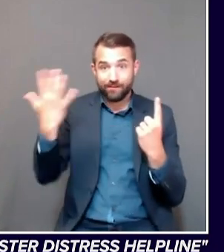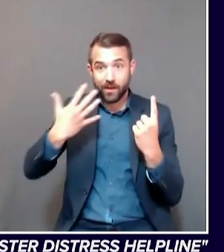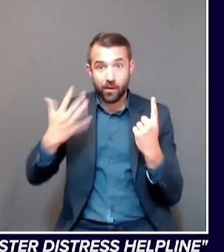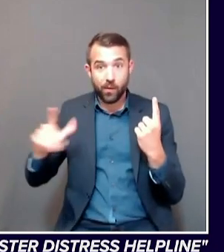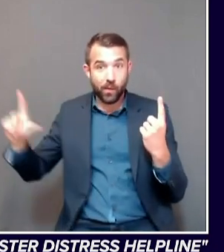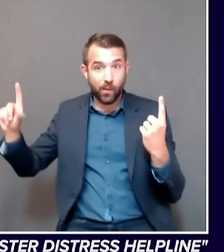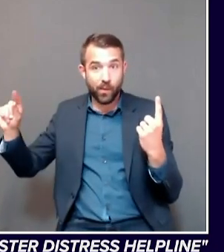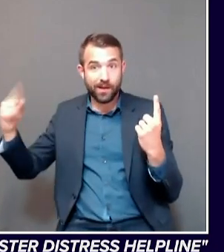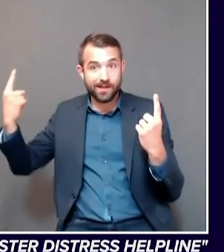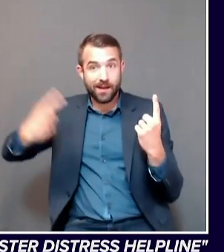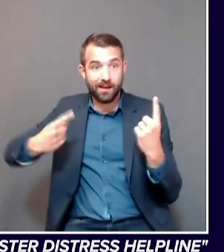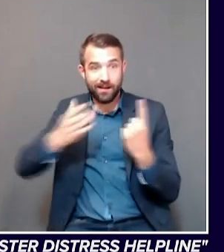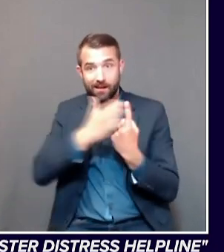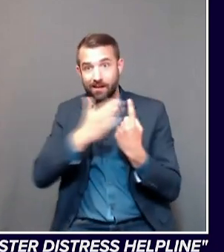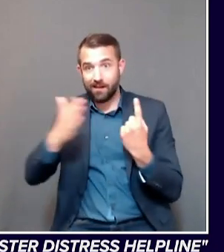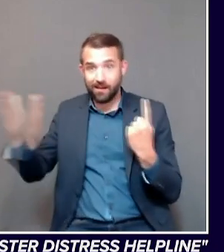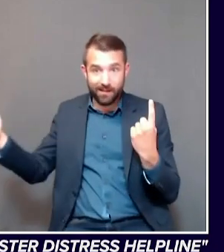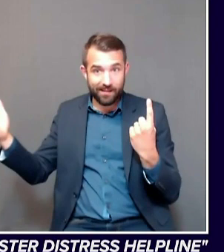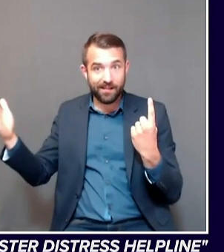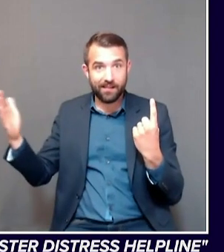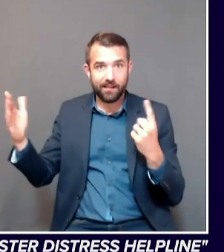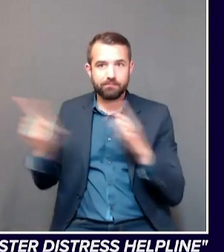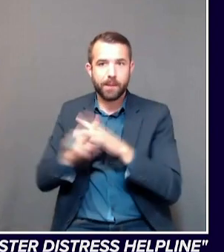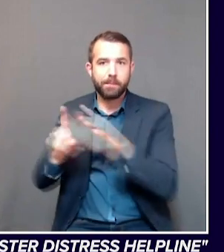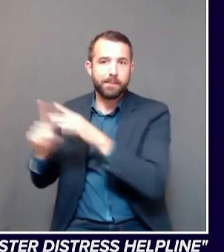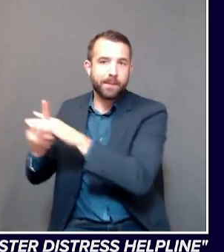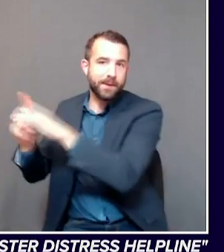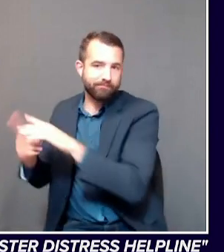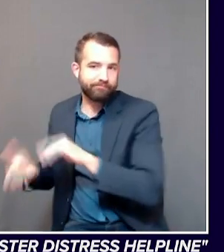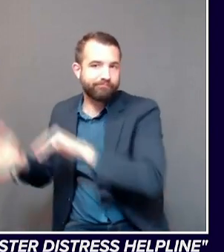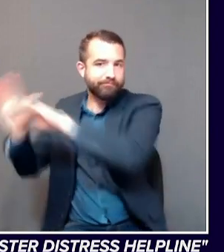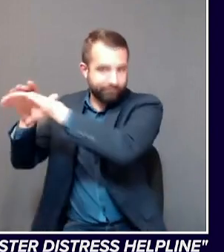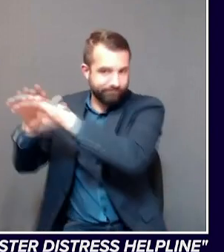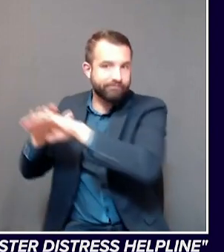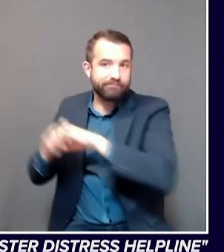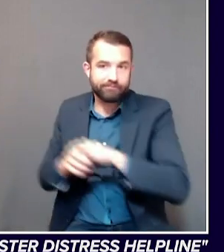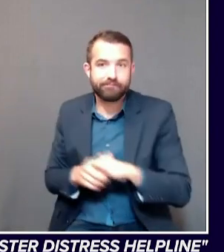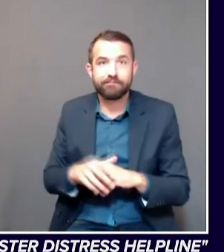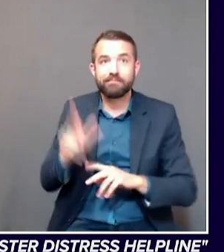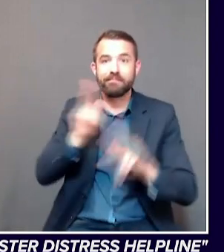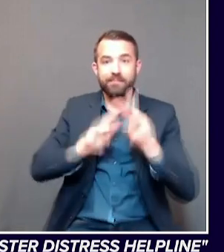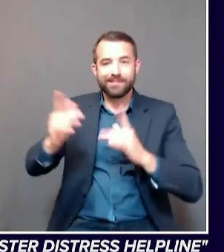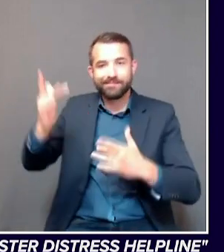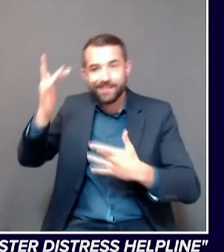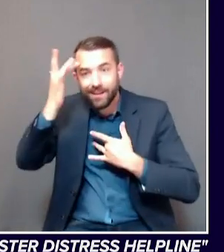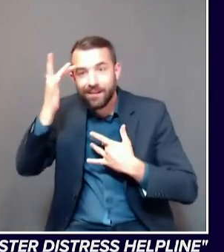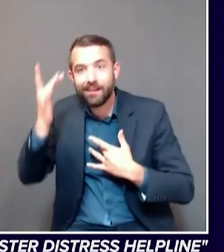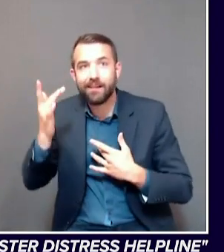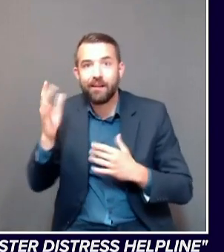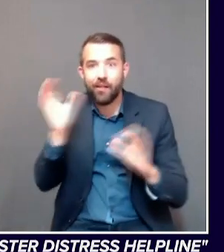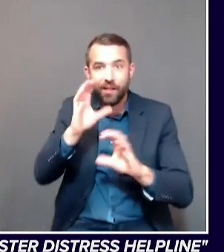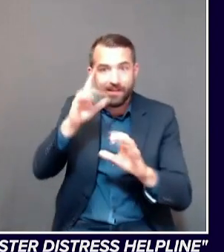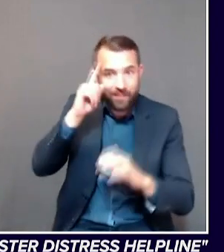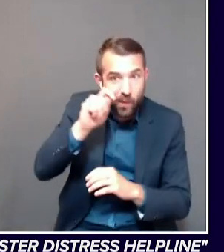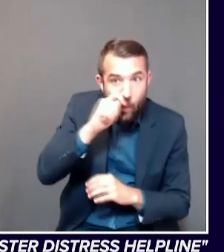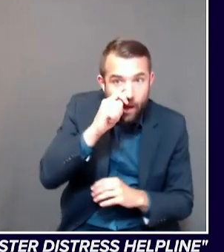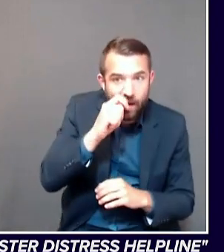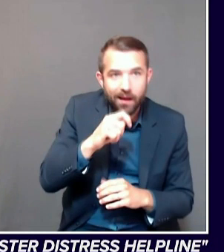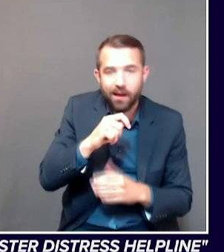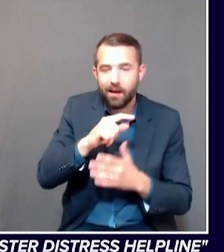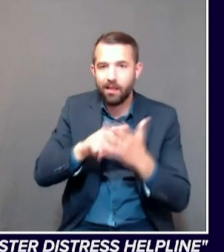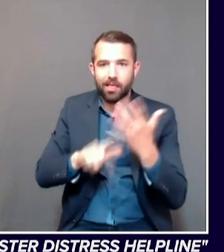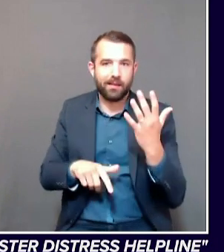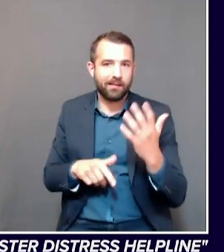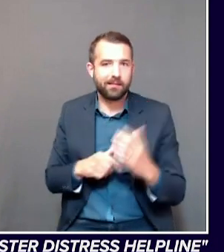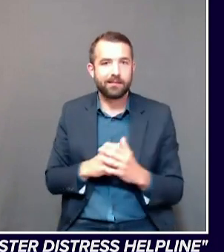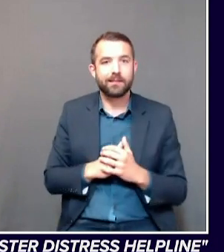that, for folks to become ill enough to seek testing, and then they'll have those tests reported to us. So there's not a certain